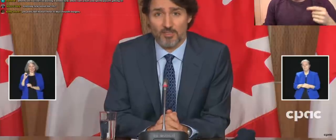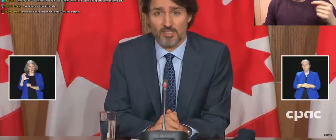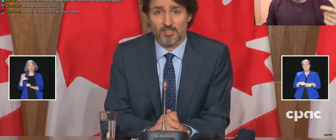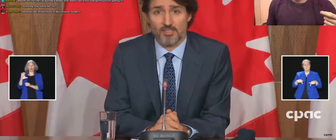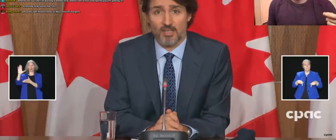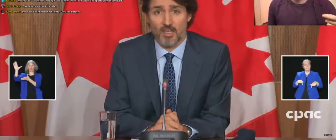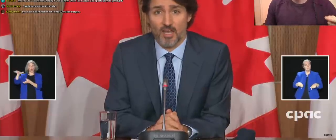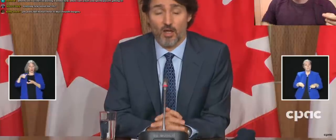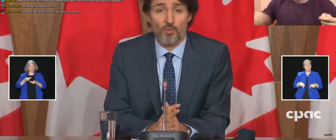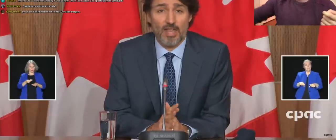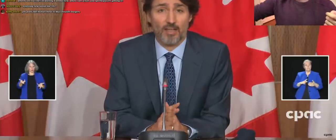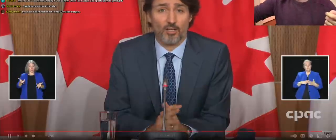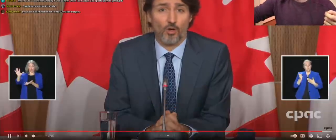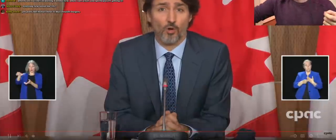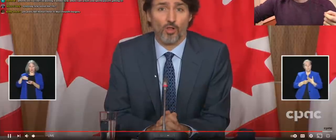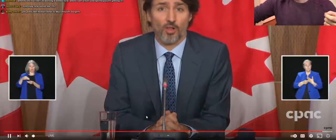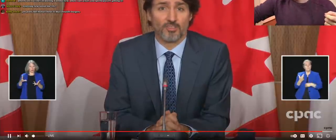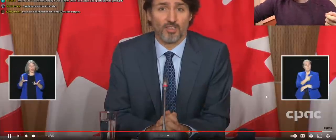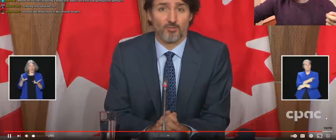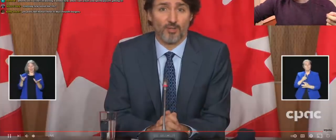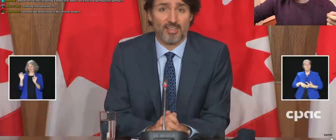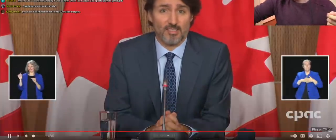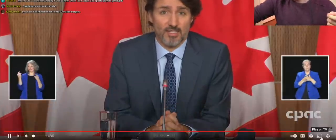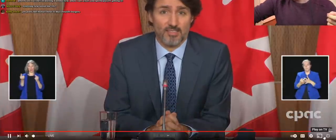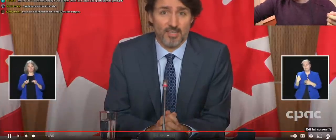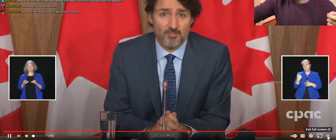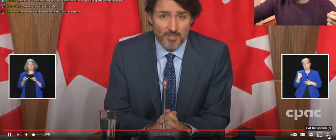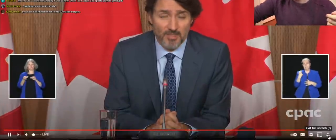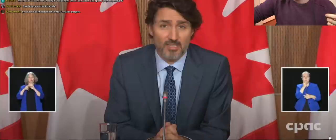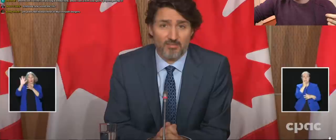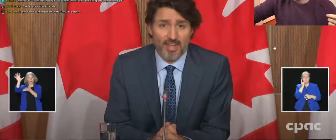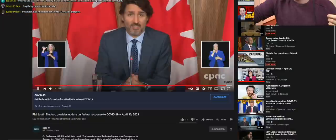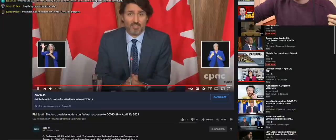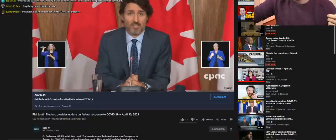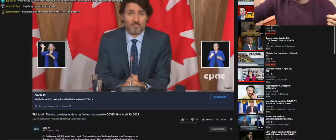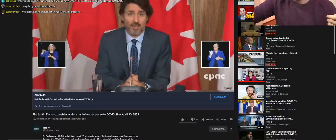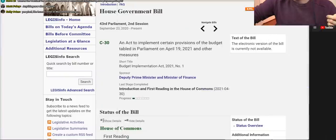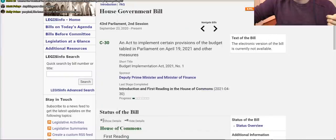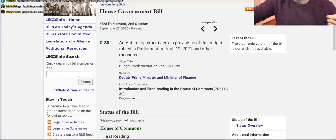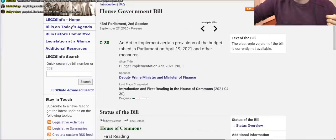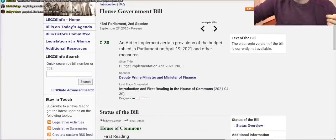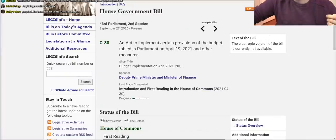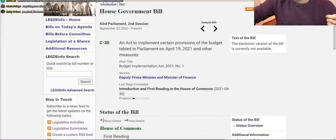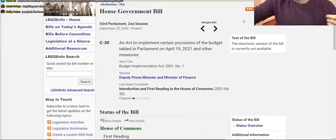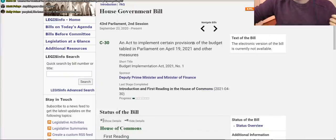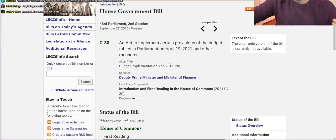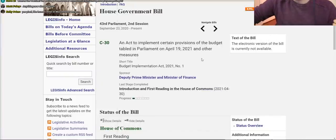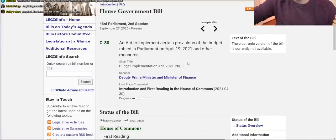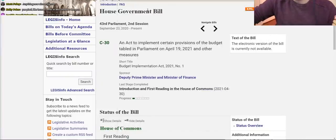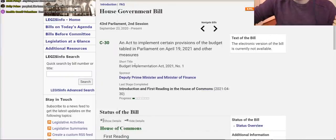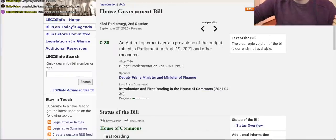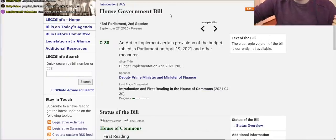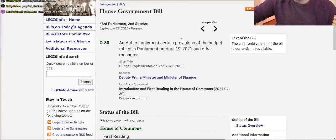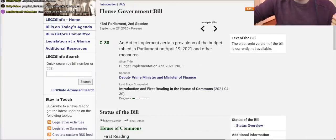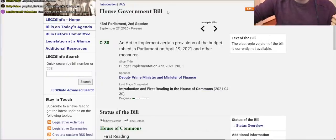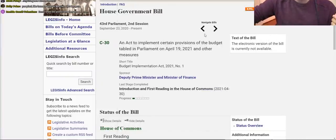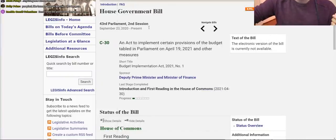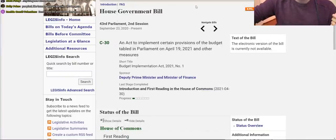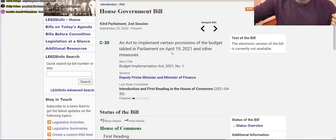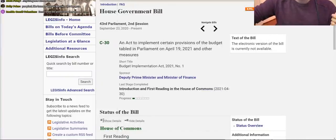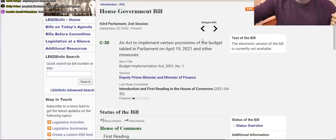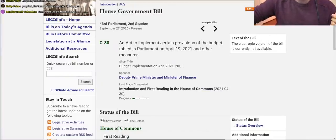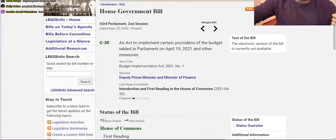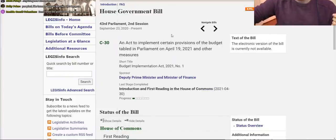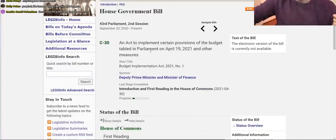budget, what was the title of it? It was, what was it? It was the yeah. So this is the new bill that they've